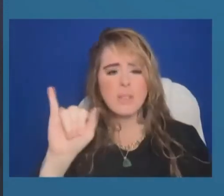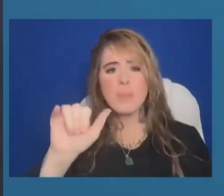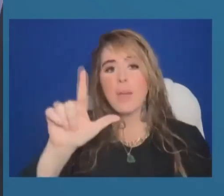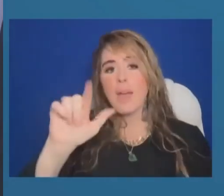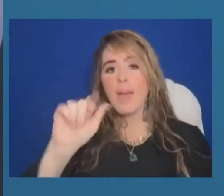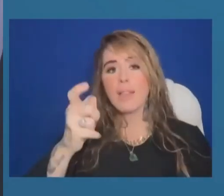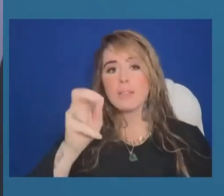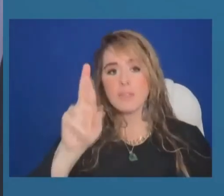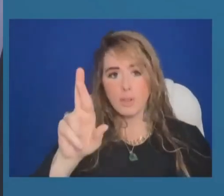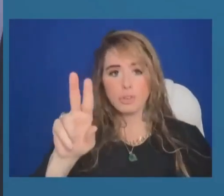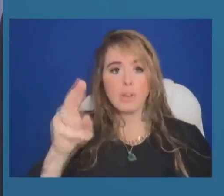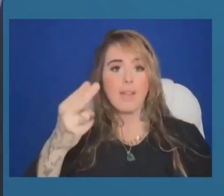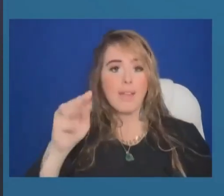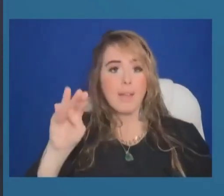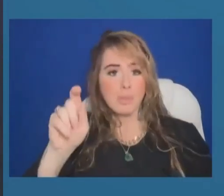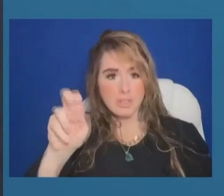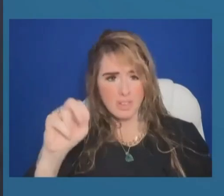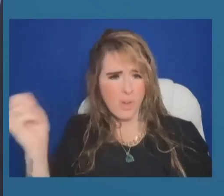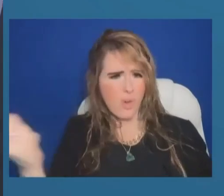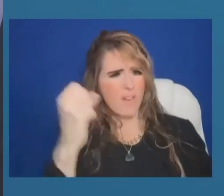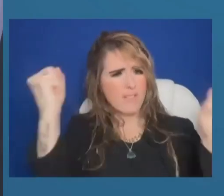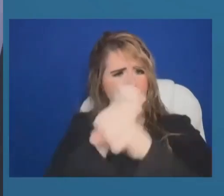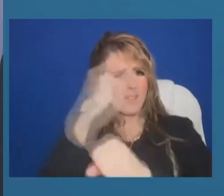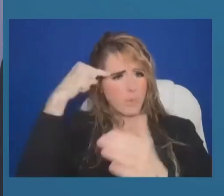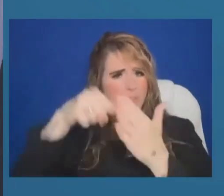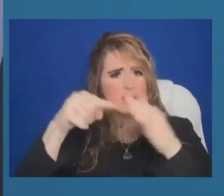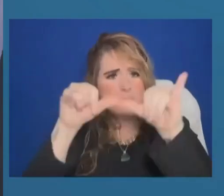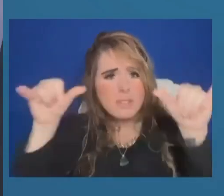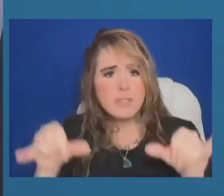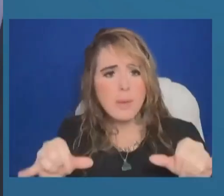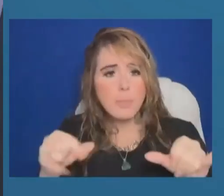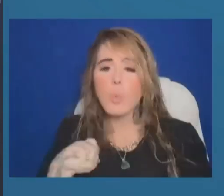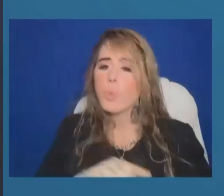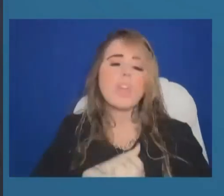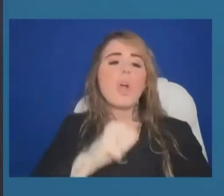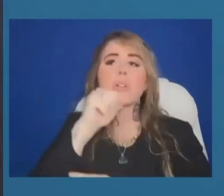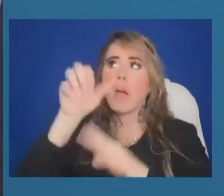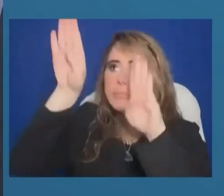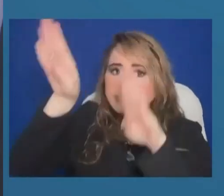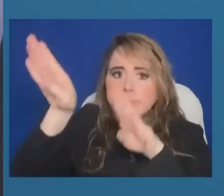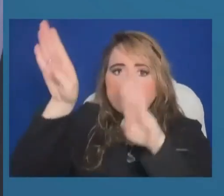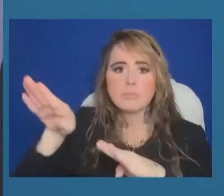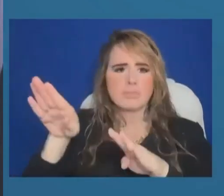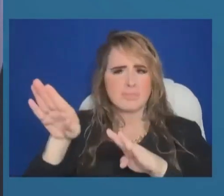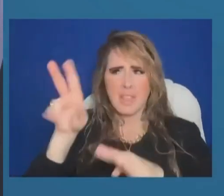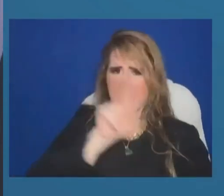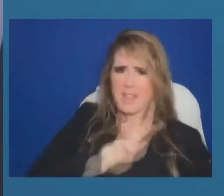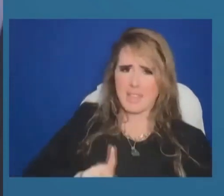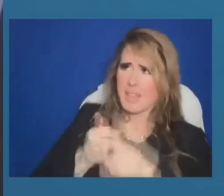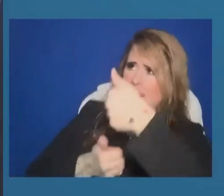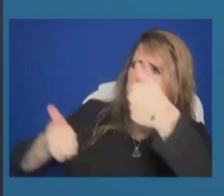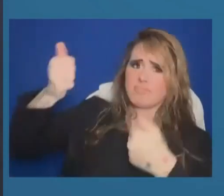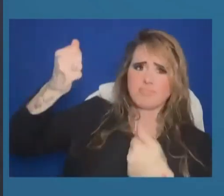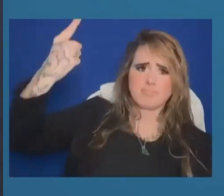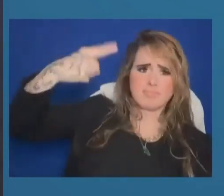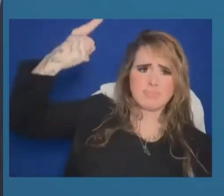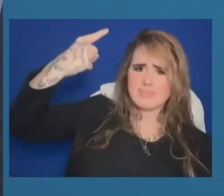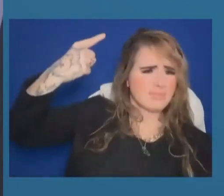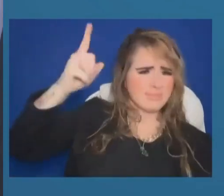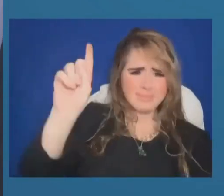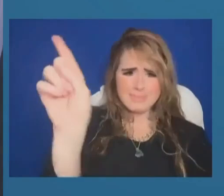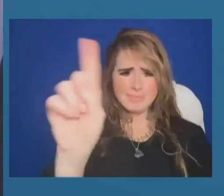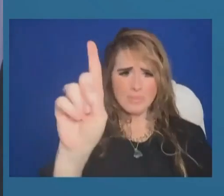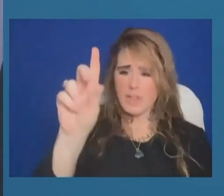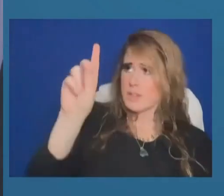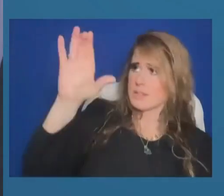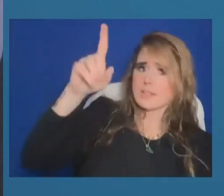others fought for, to set up a system where we are not subservient to a king or anyone else out of Washington. So this is